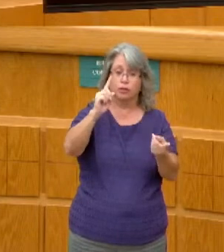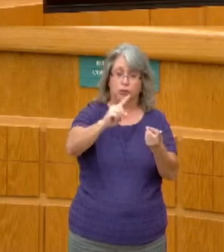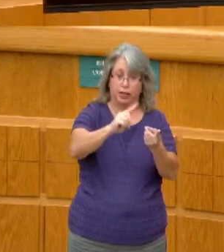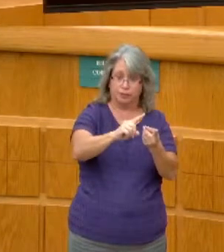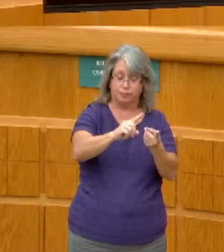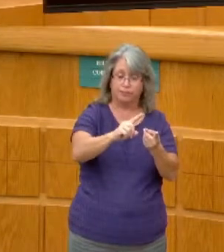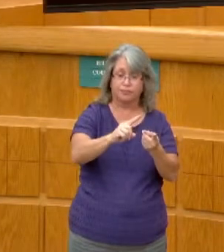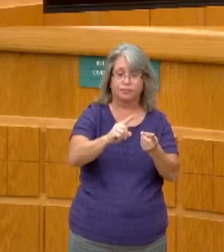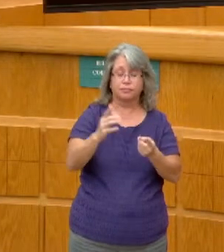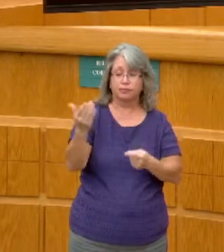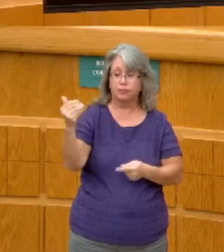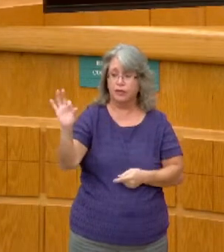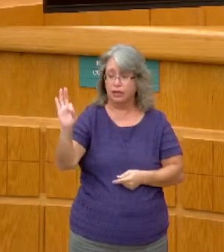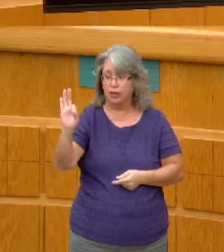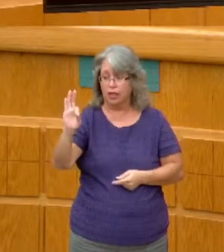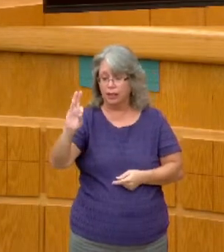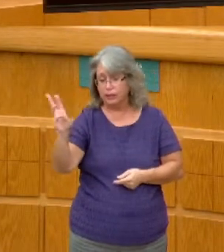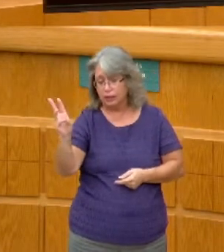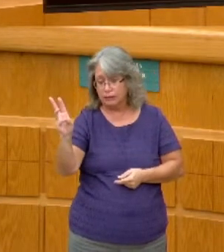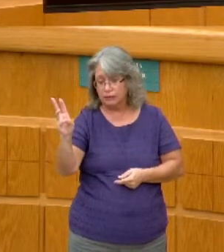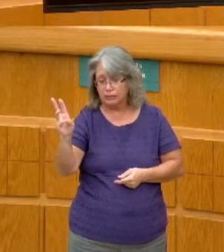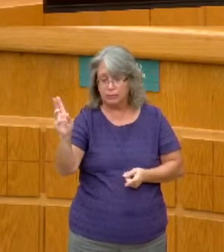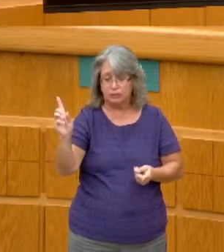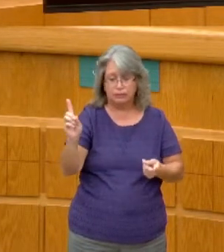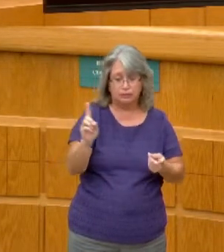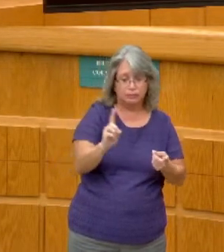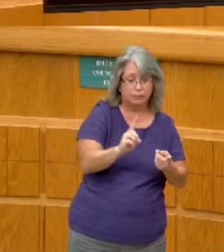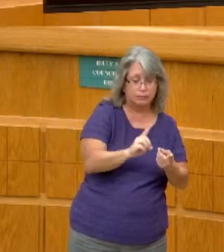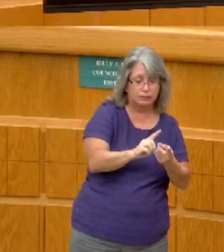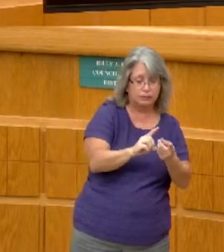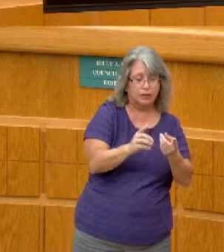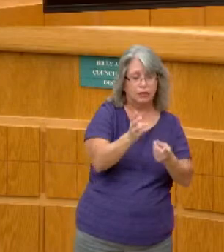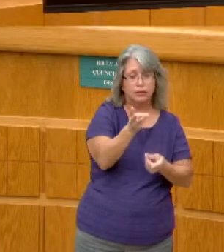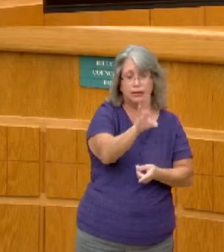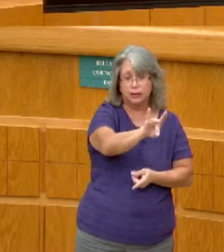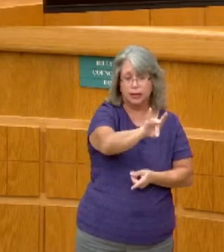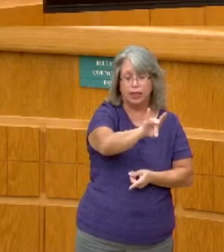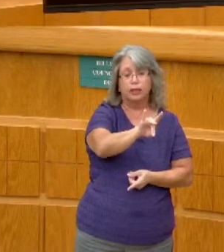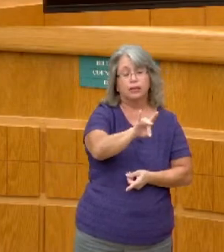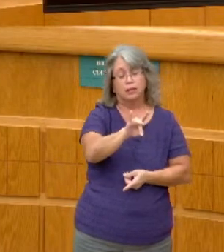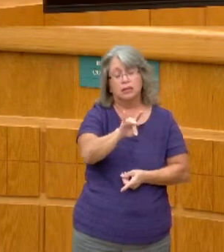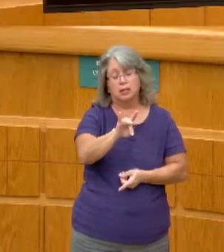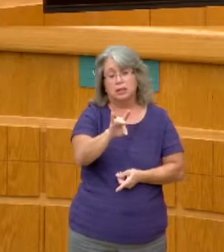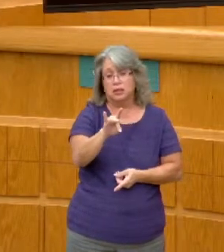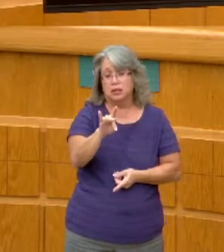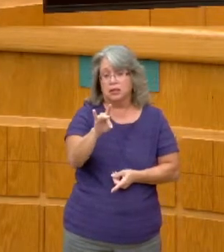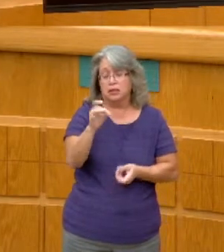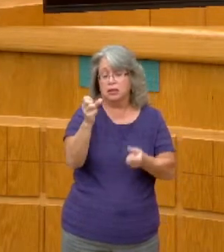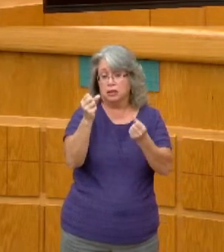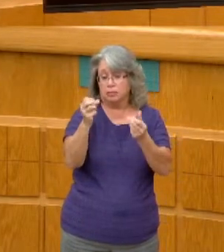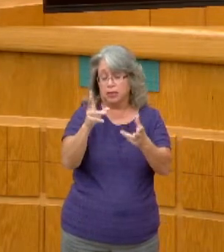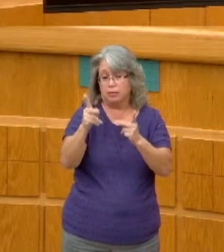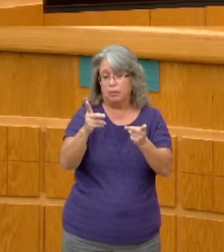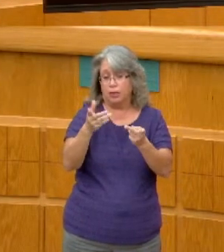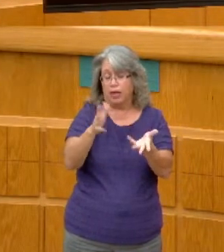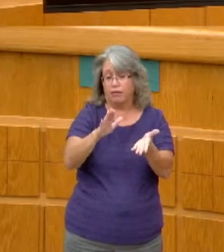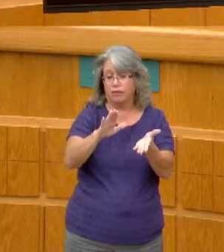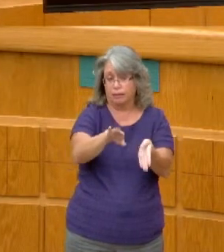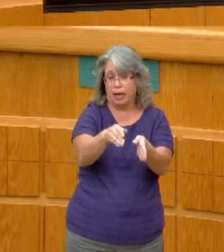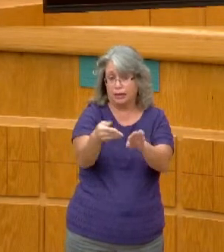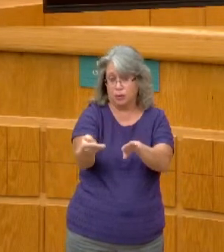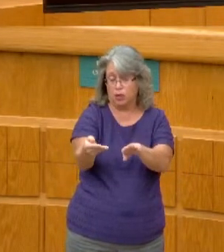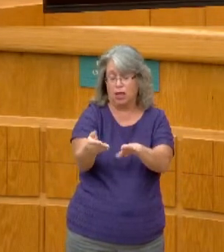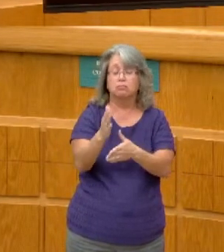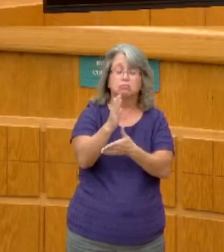from 96 to 68 could be a number of people that have actually passed away from COVID-19, and then there could be